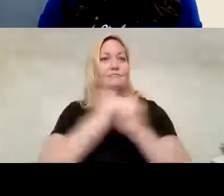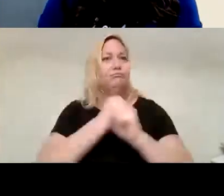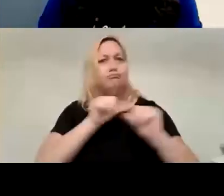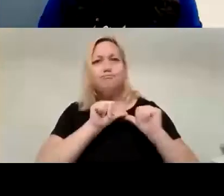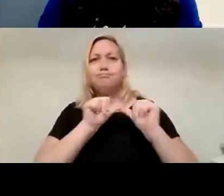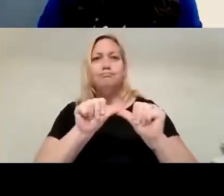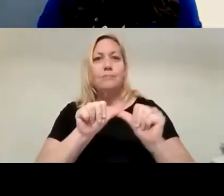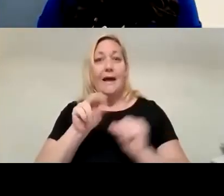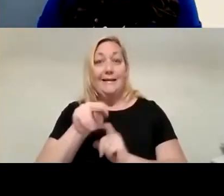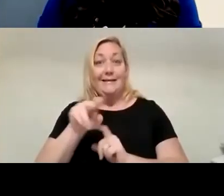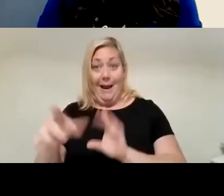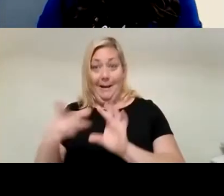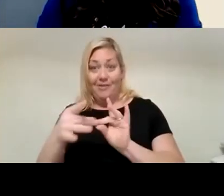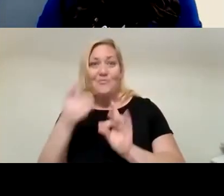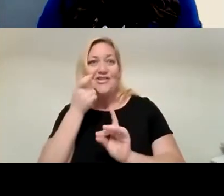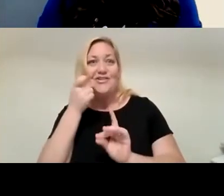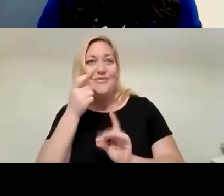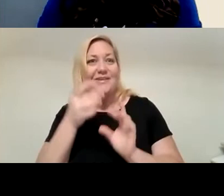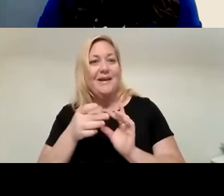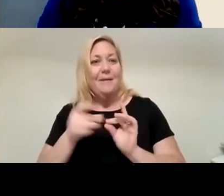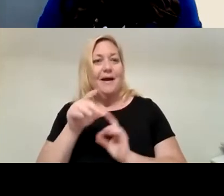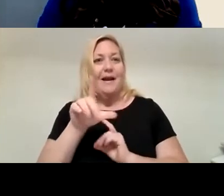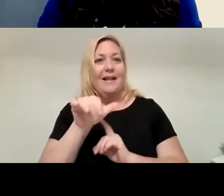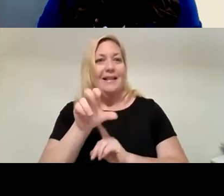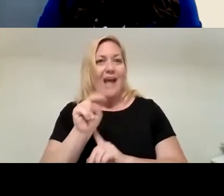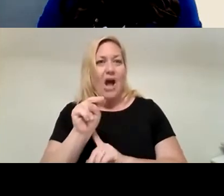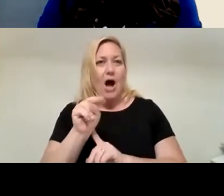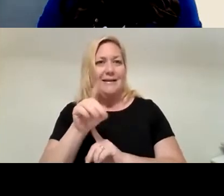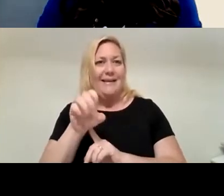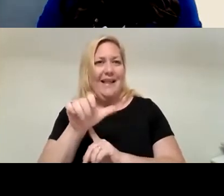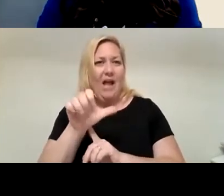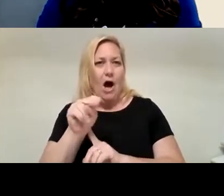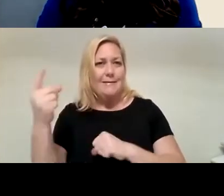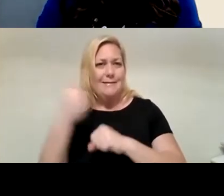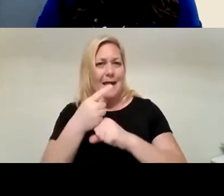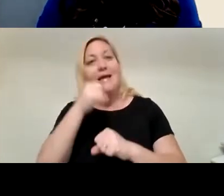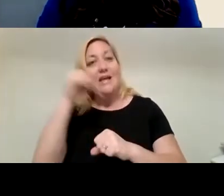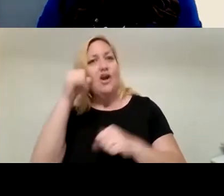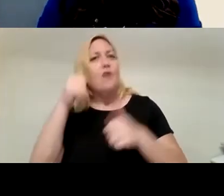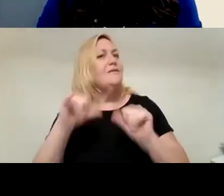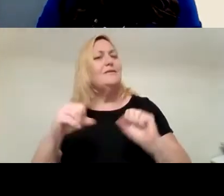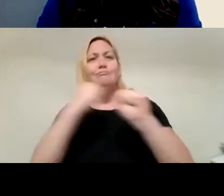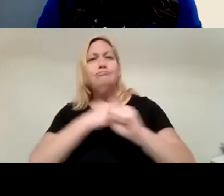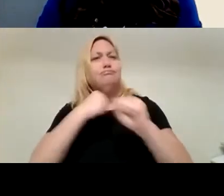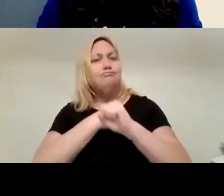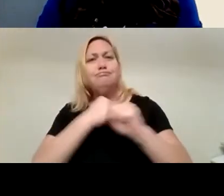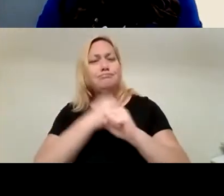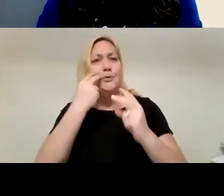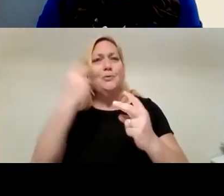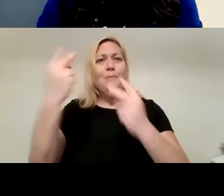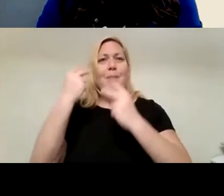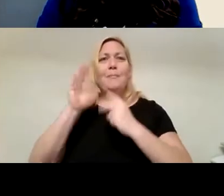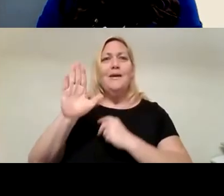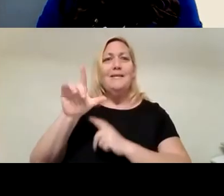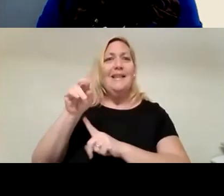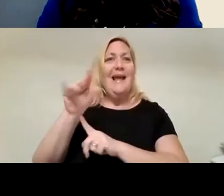Nate mentioned, we just celebrated Larry Itliong Day yesterday, and we're still fighting to remember his